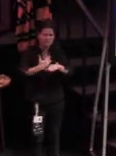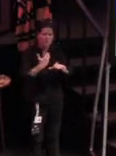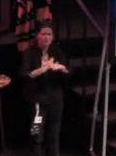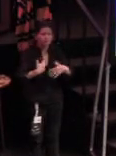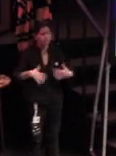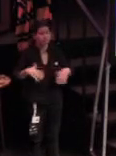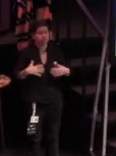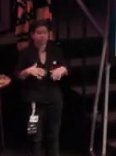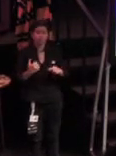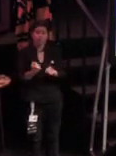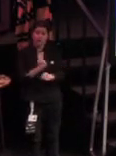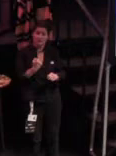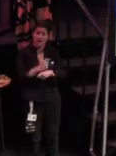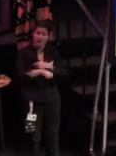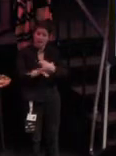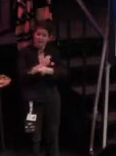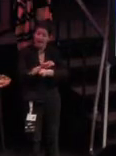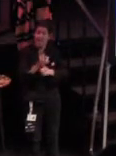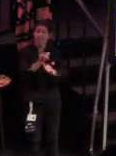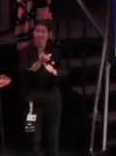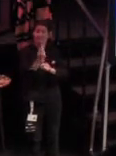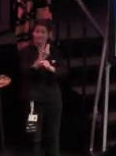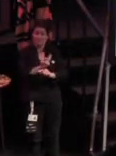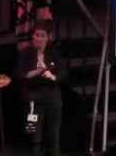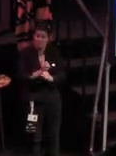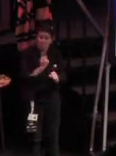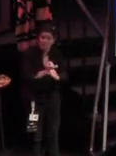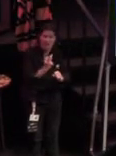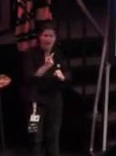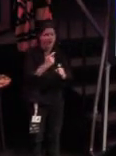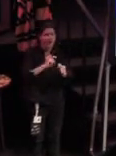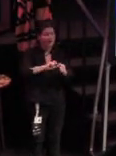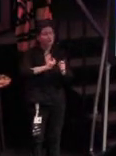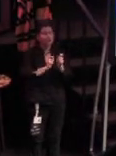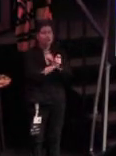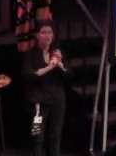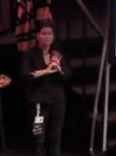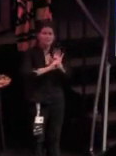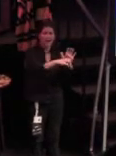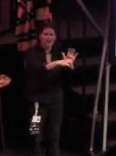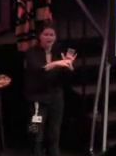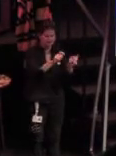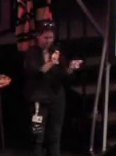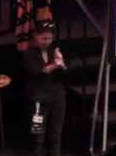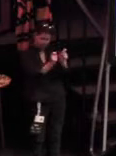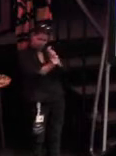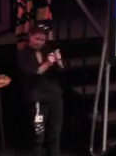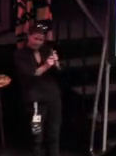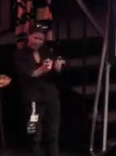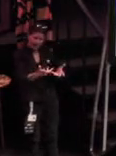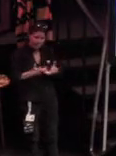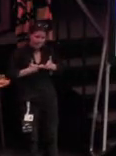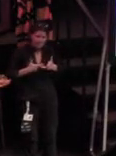became the assistant producer. I got put in charge of the community engagement program. I got to rebrand it and reshape it. And I was given so much